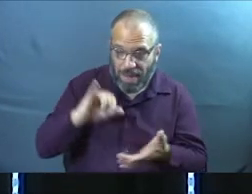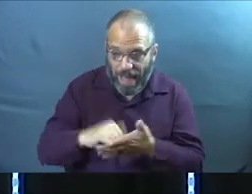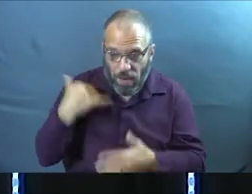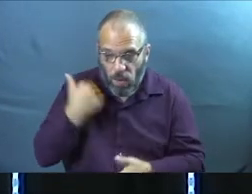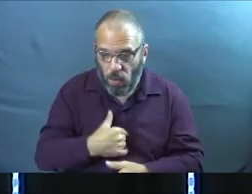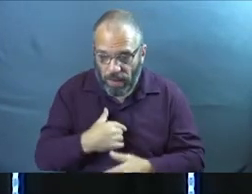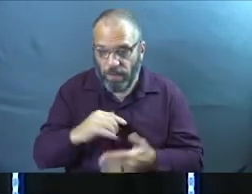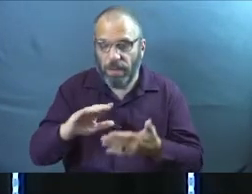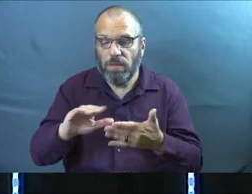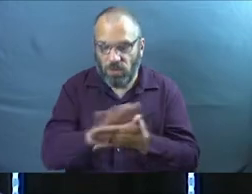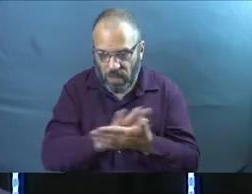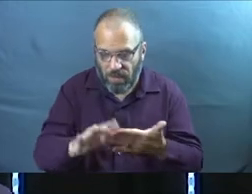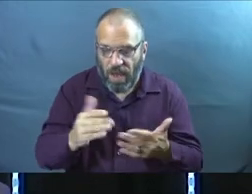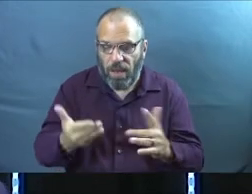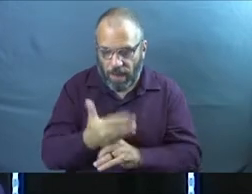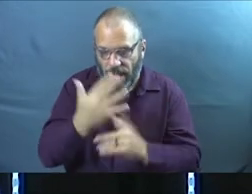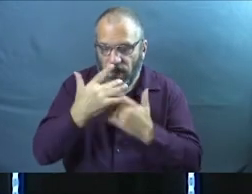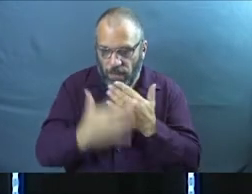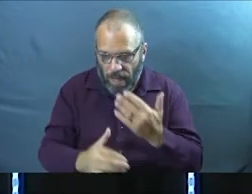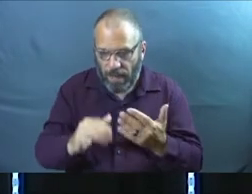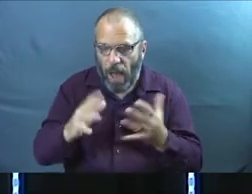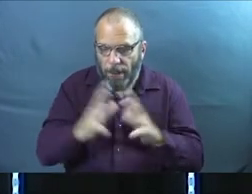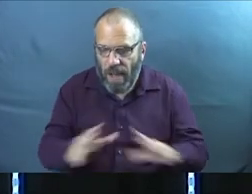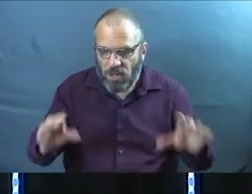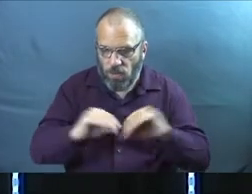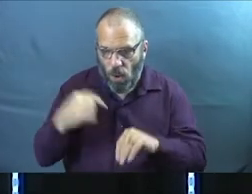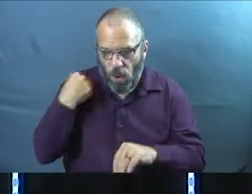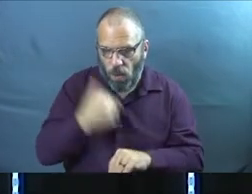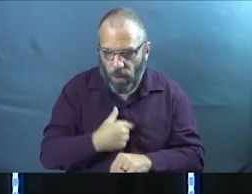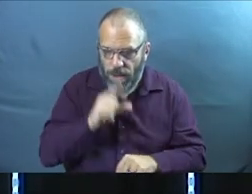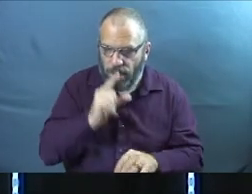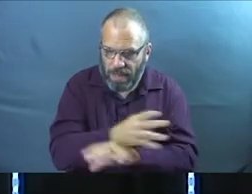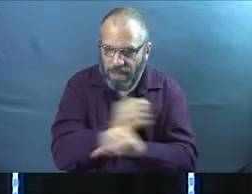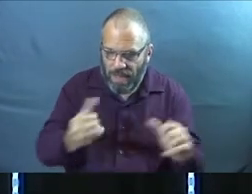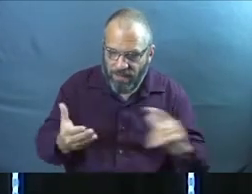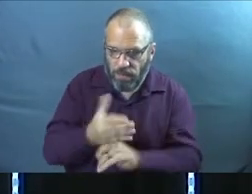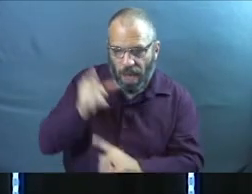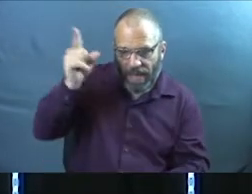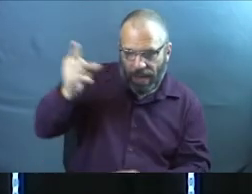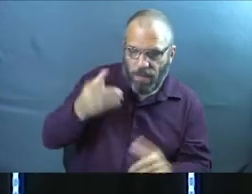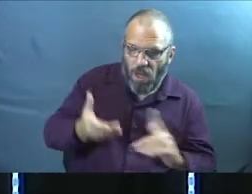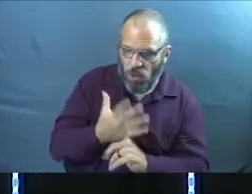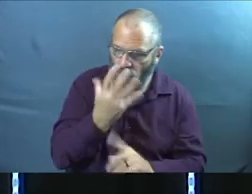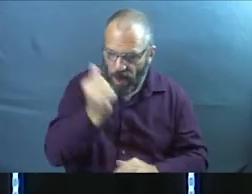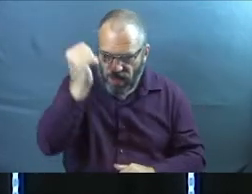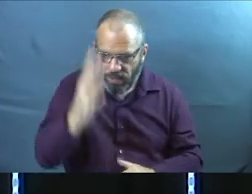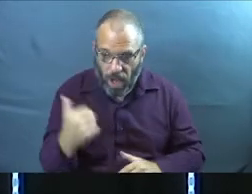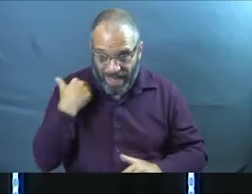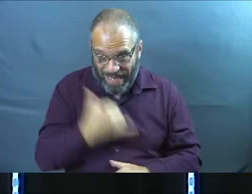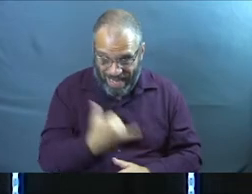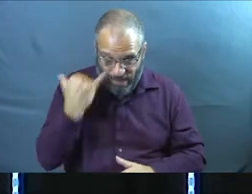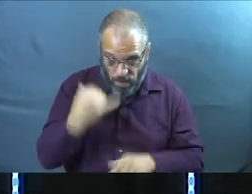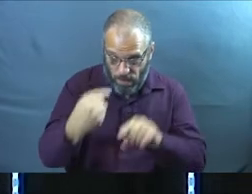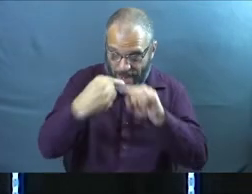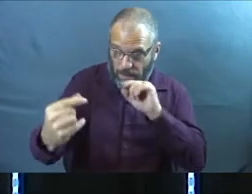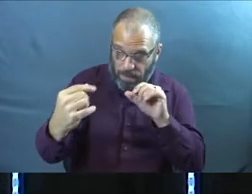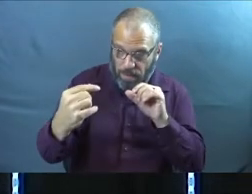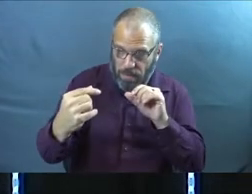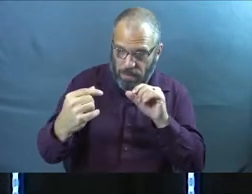we have now been justified by his blood, much more shall we be saved by him from the wrath of God. For if we were